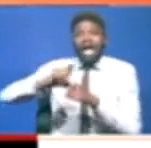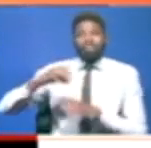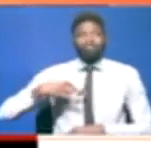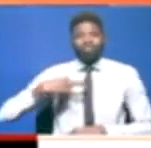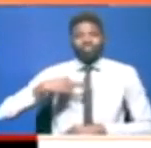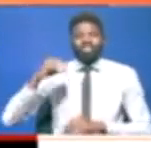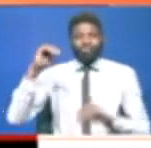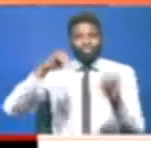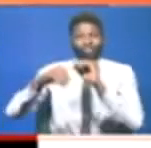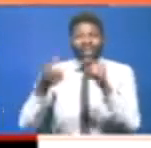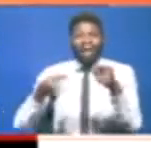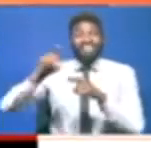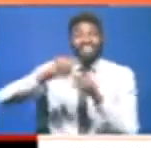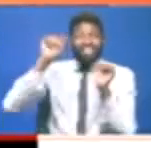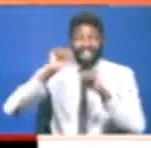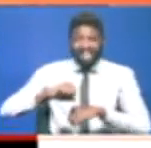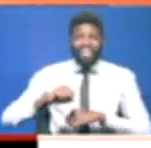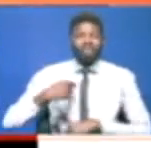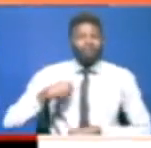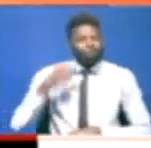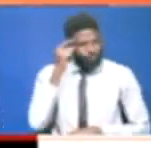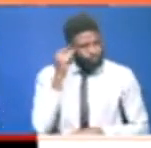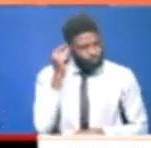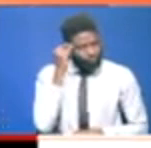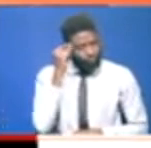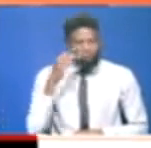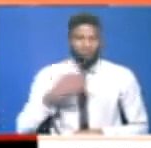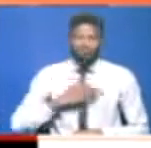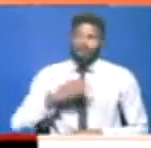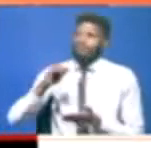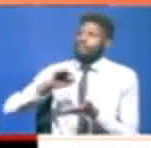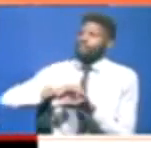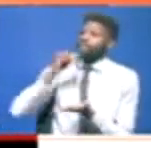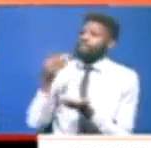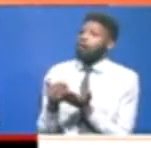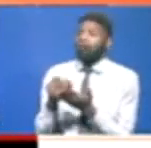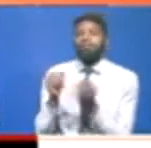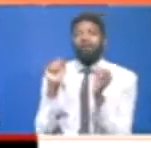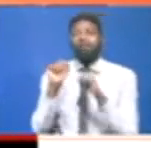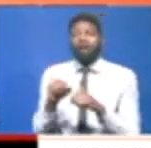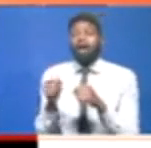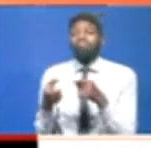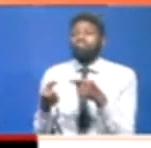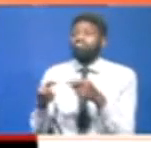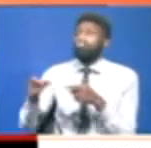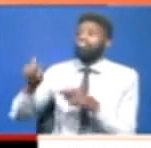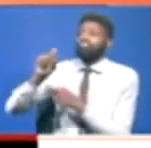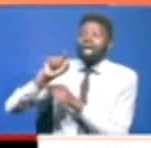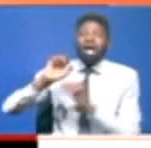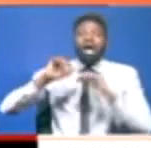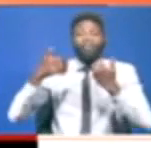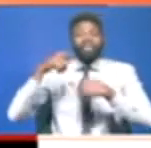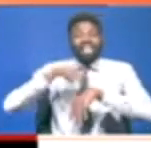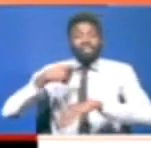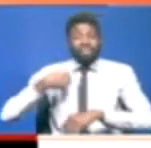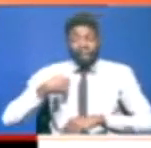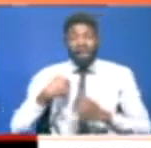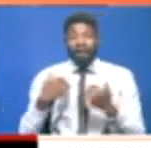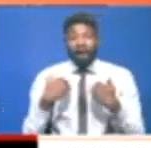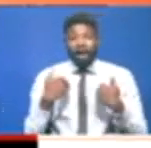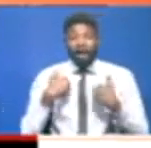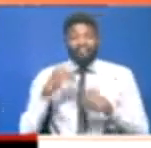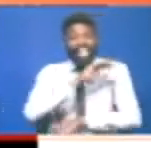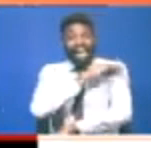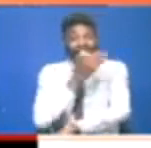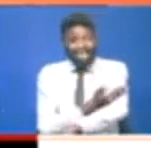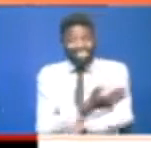Because I'm looking at how can I develop my funds currently when I have a lot of energy. People nowadays, they can do more than one job.